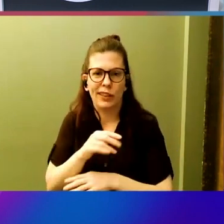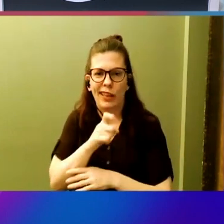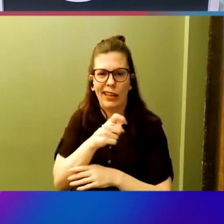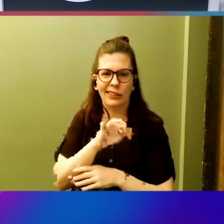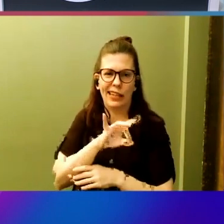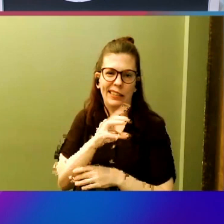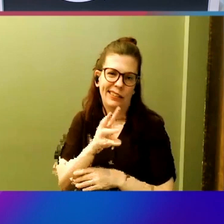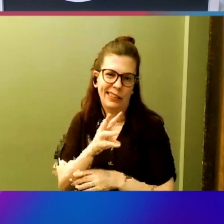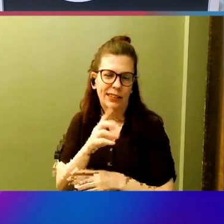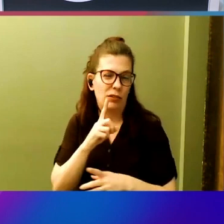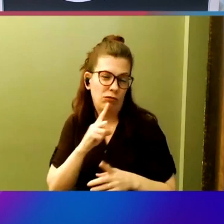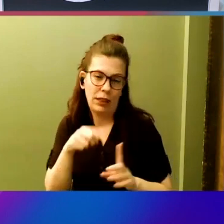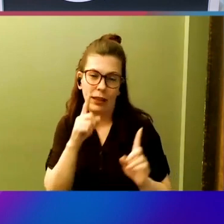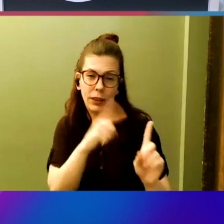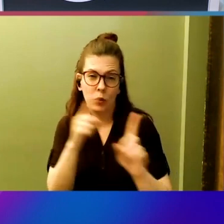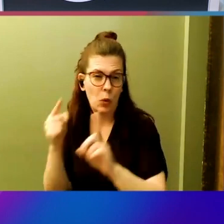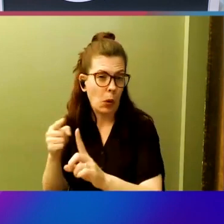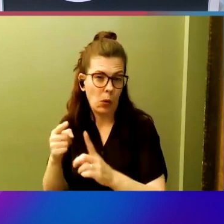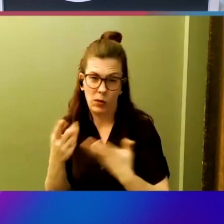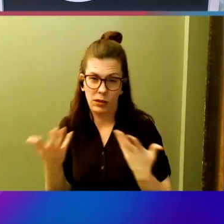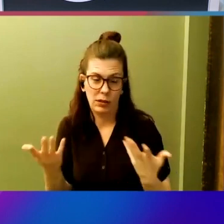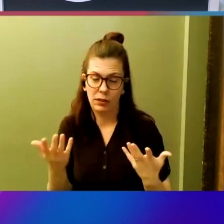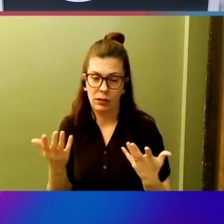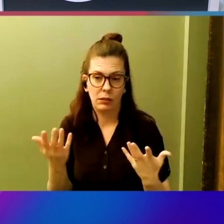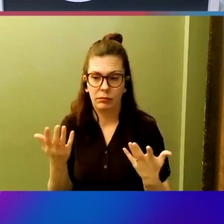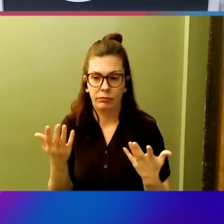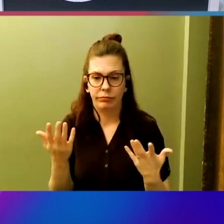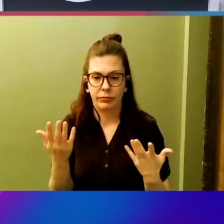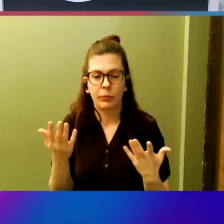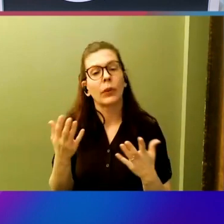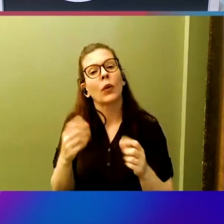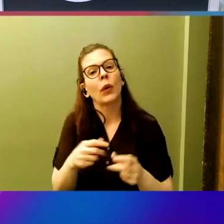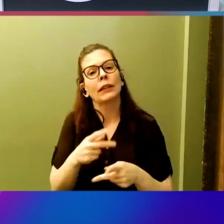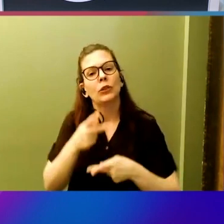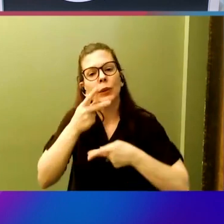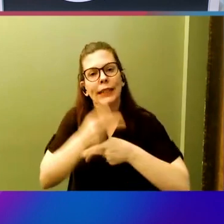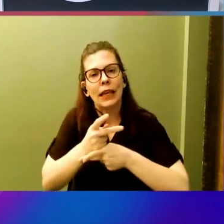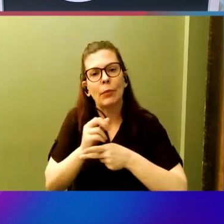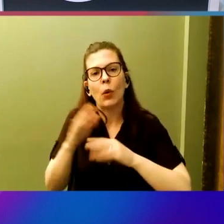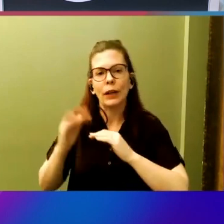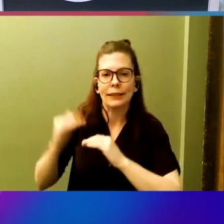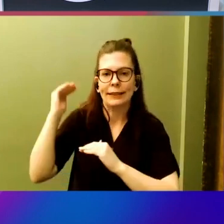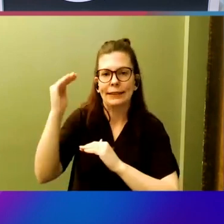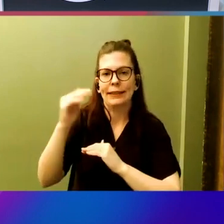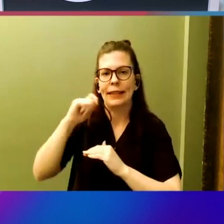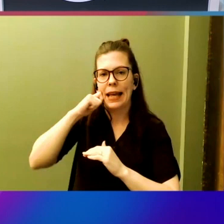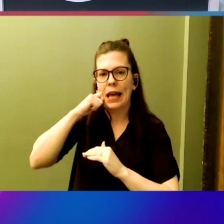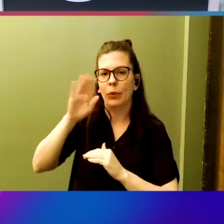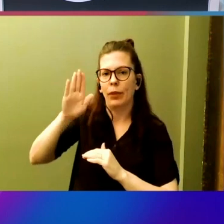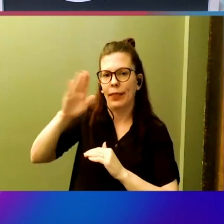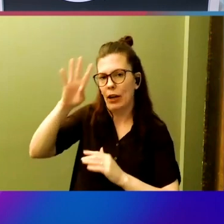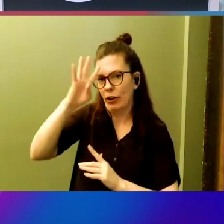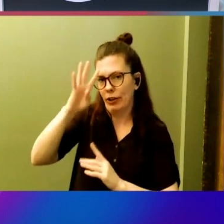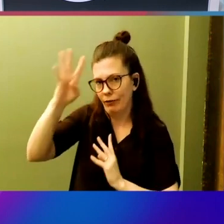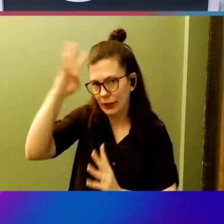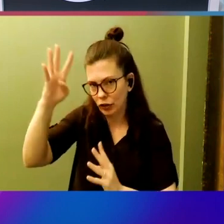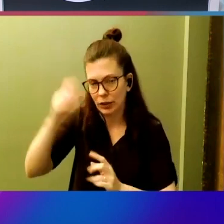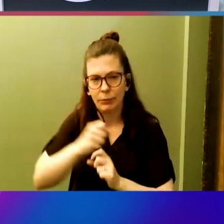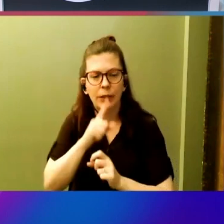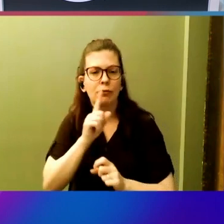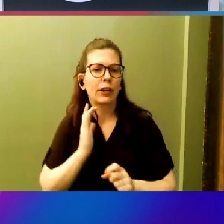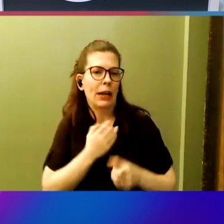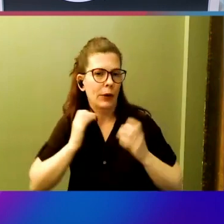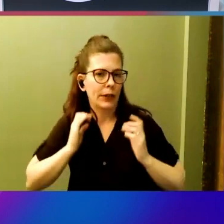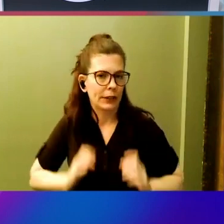of the day, our goal is to keep up or exceed Apple's innovation and make sure our customers have sufficient